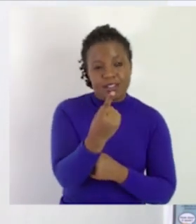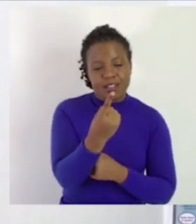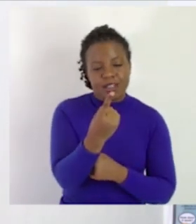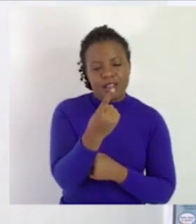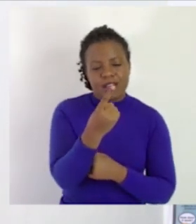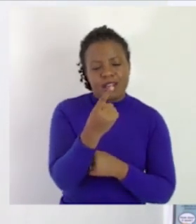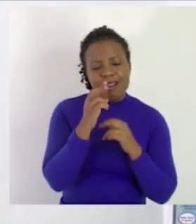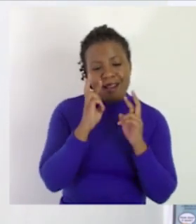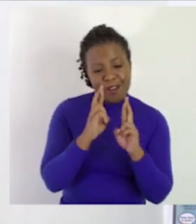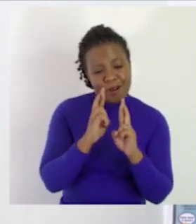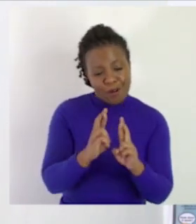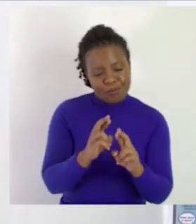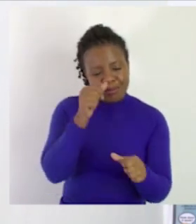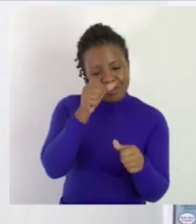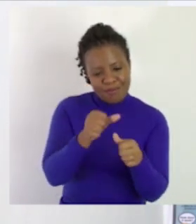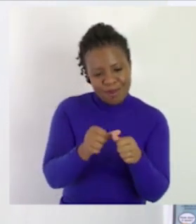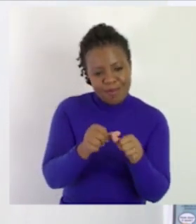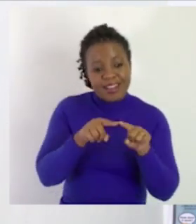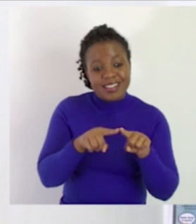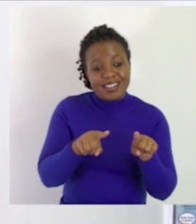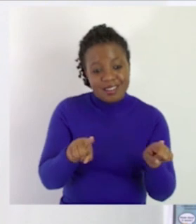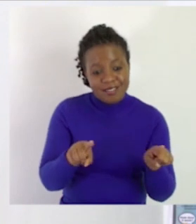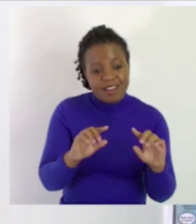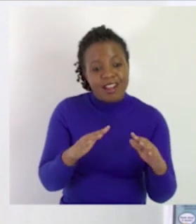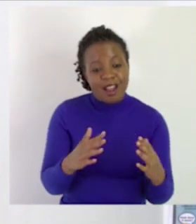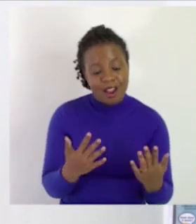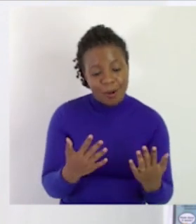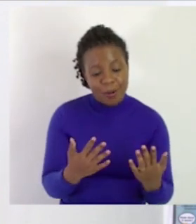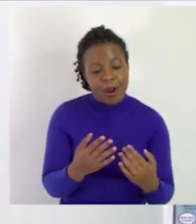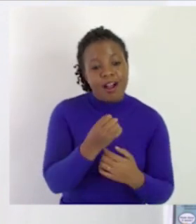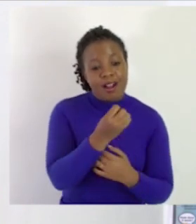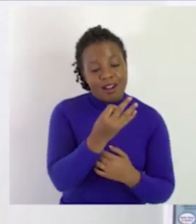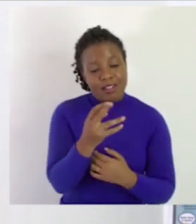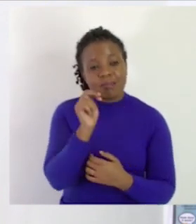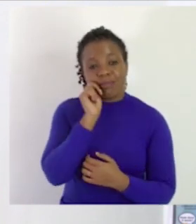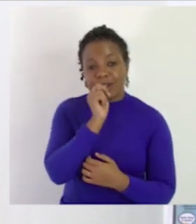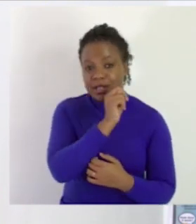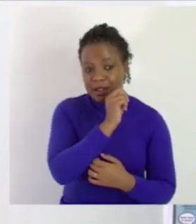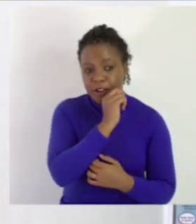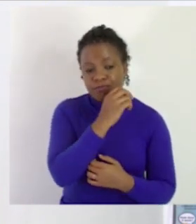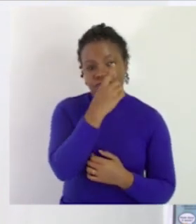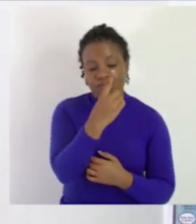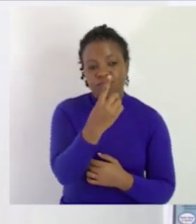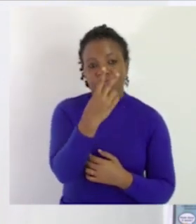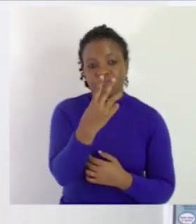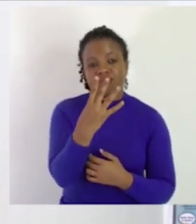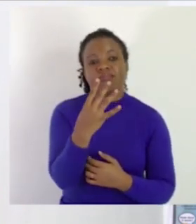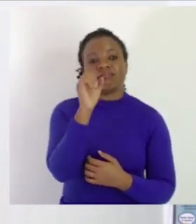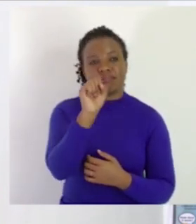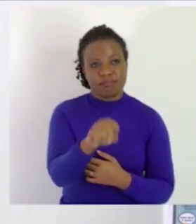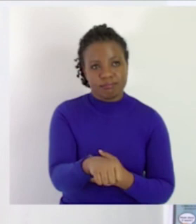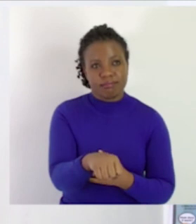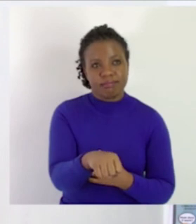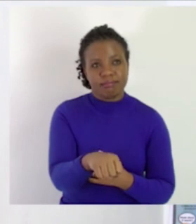difference between the two. We said countable nouns, these are the nouns which you can count, and uncountable nouns,